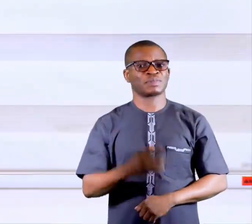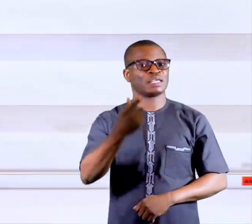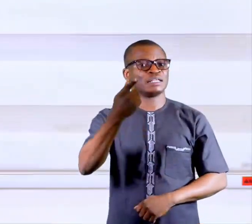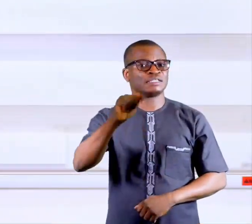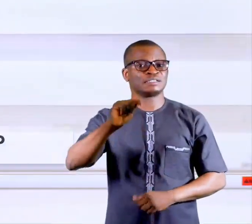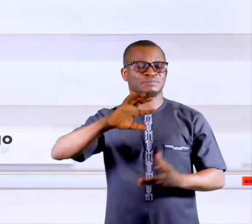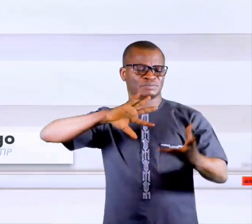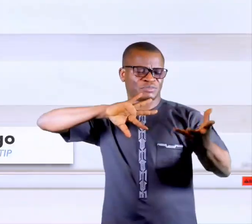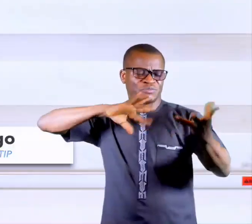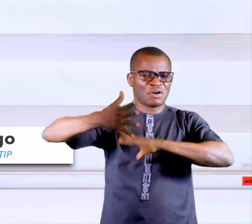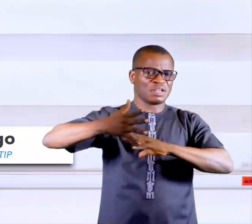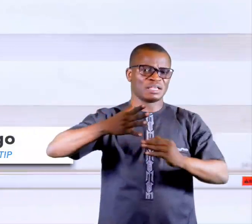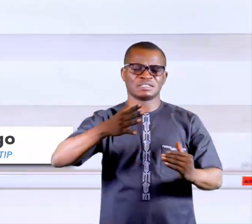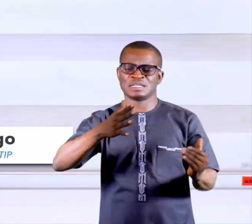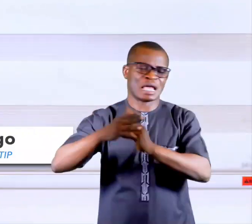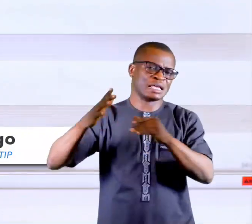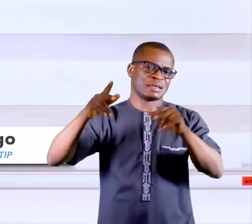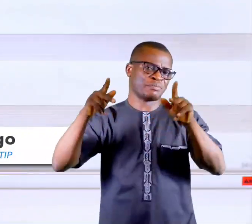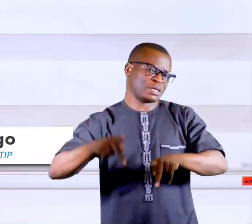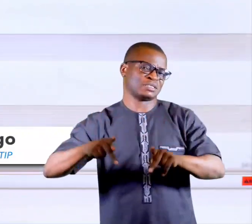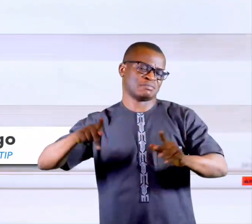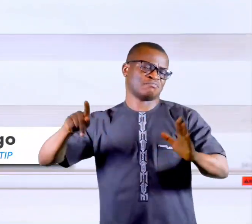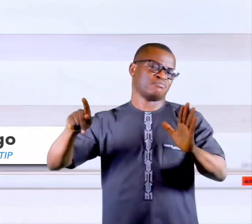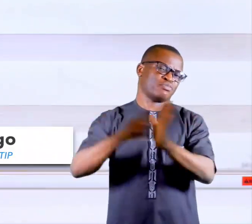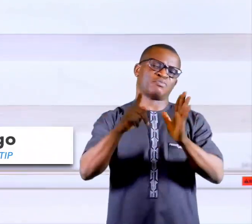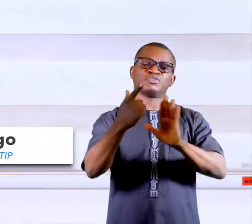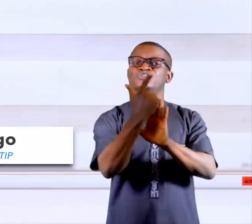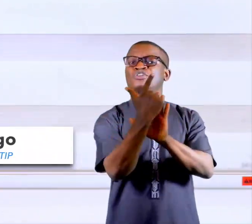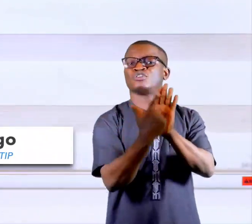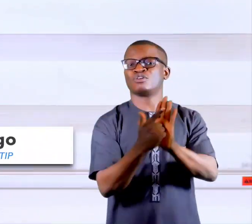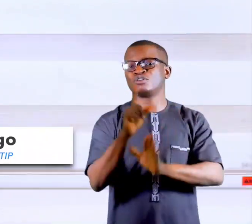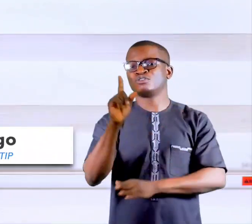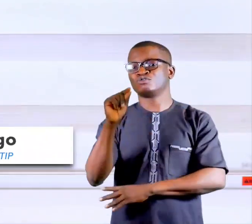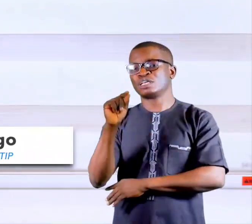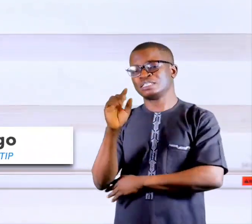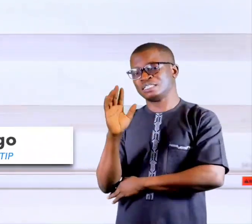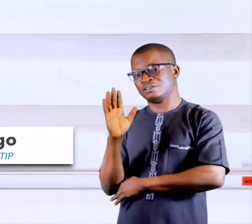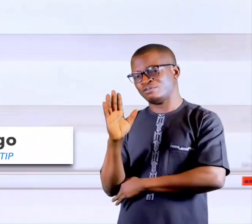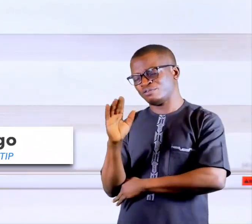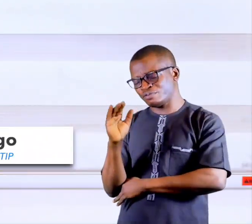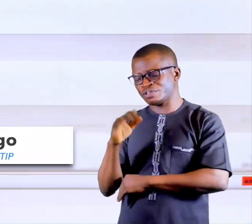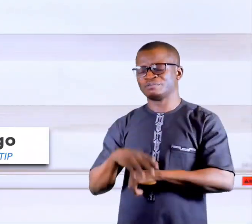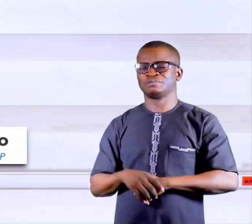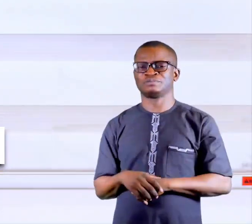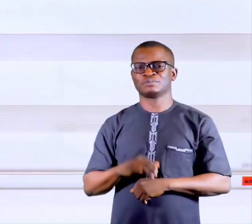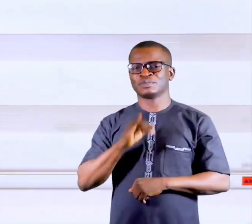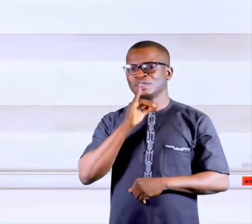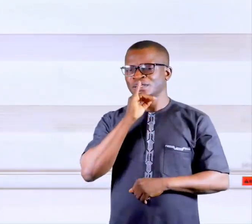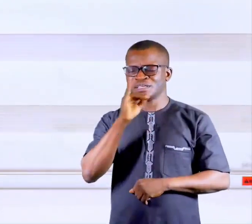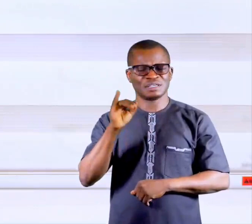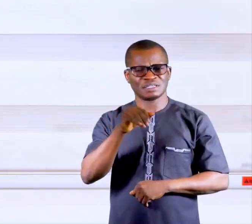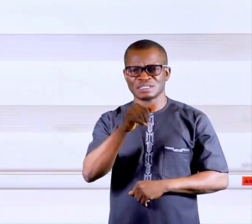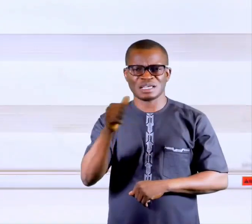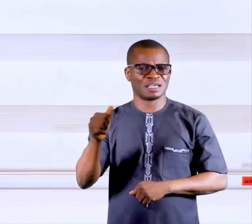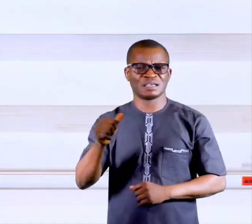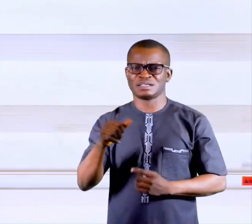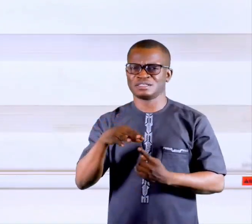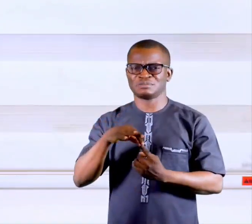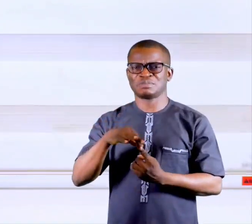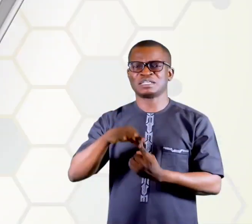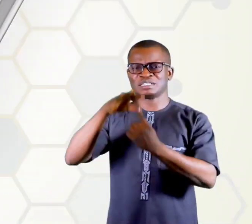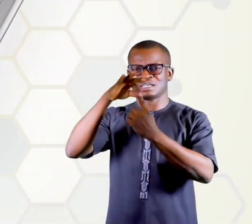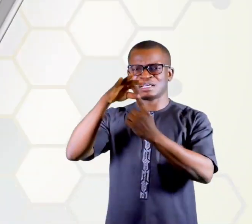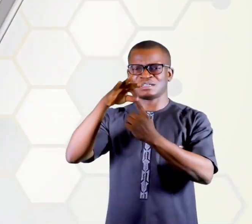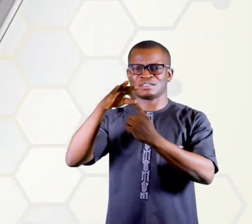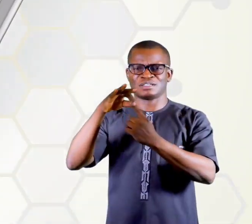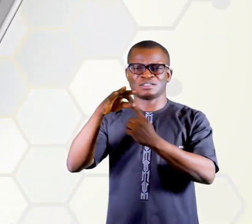The Violence Against Persons Prohibition Act 2015 is a revolutionary